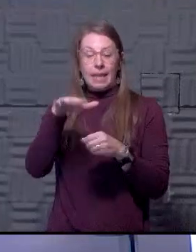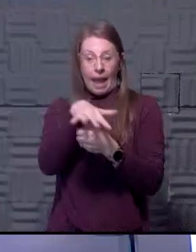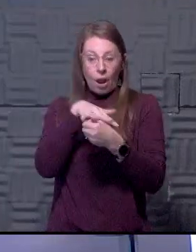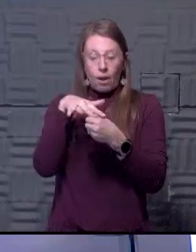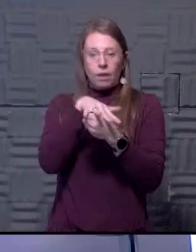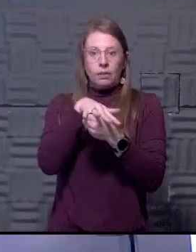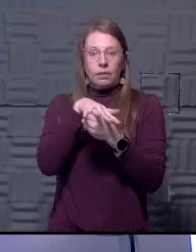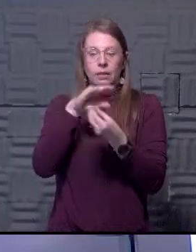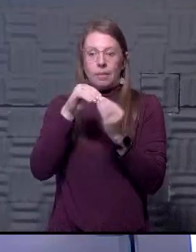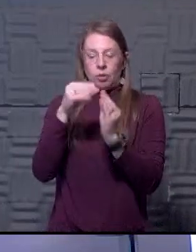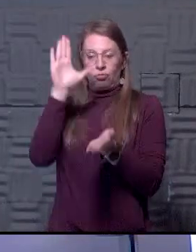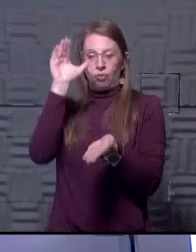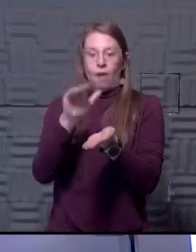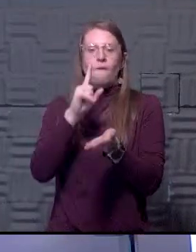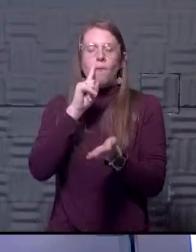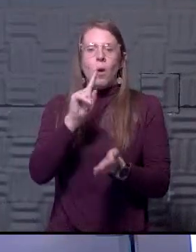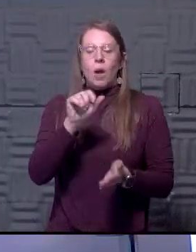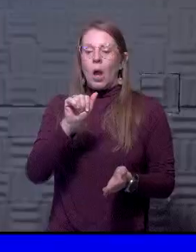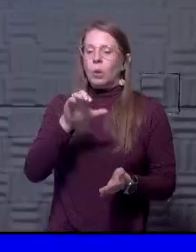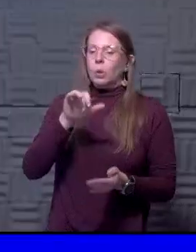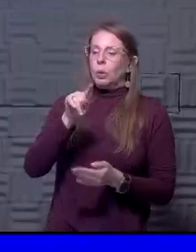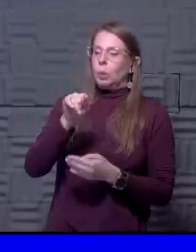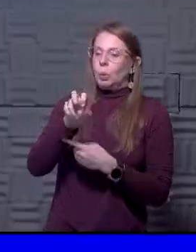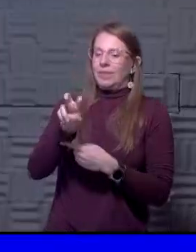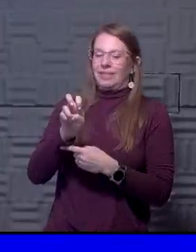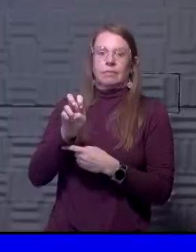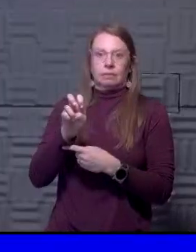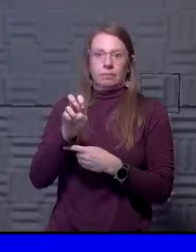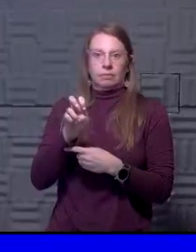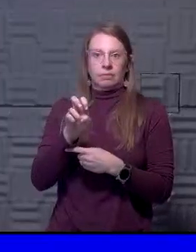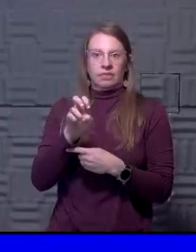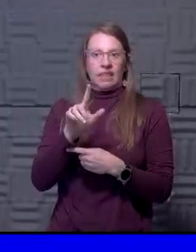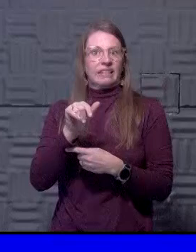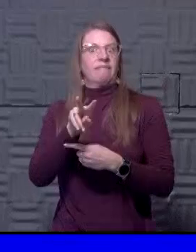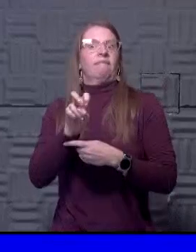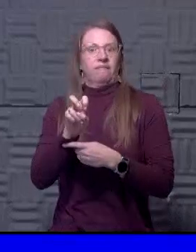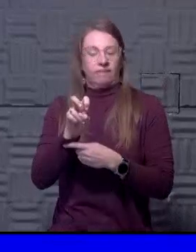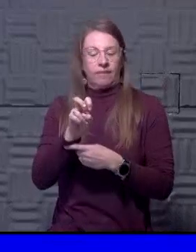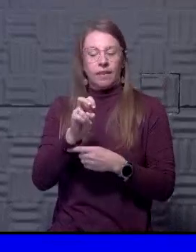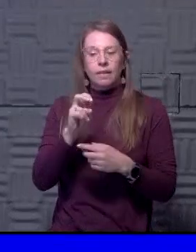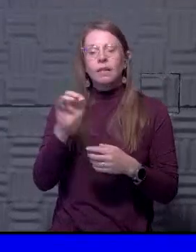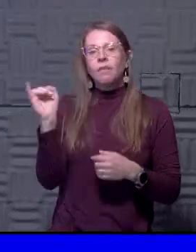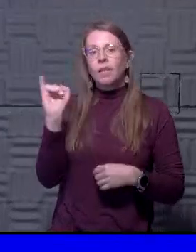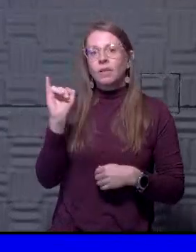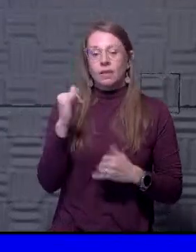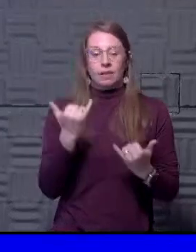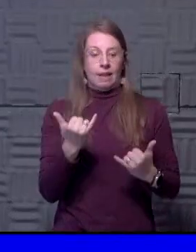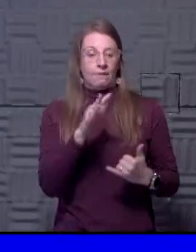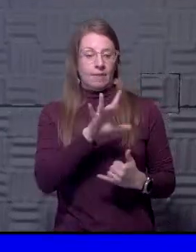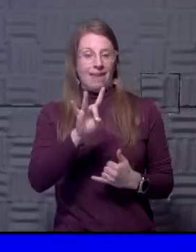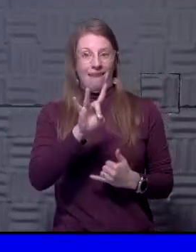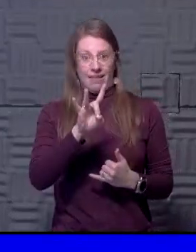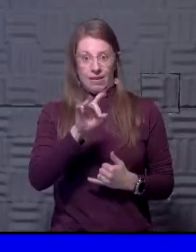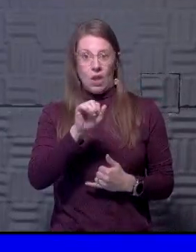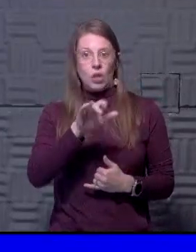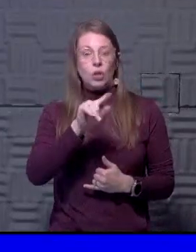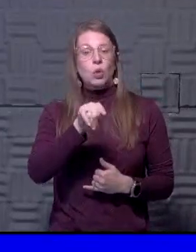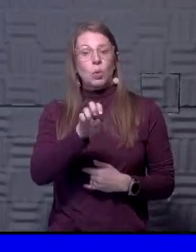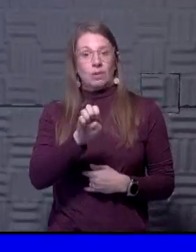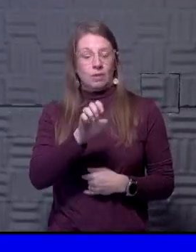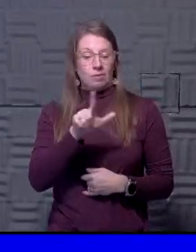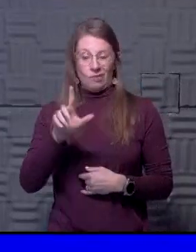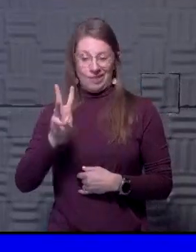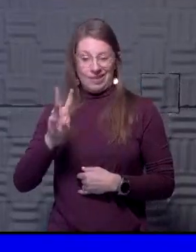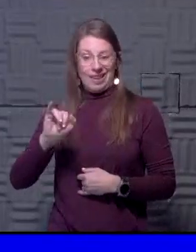are continuing to go on for acute infections. So today we have actually 58 acute infections in the hospital, with